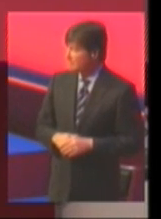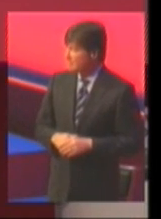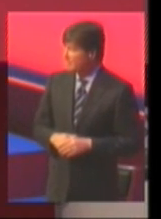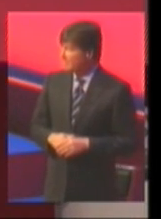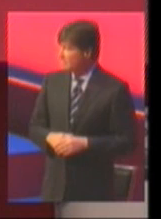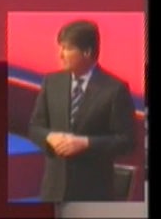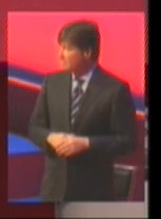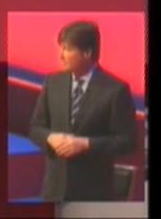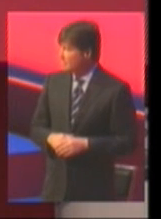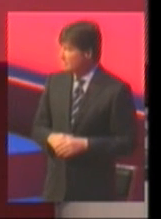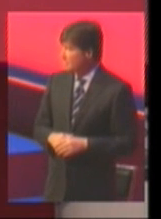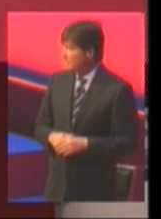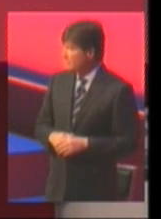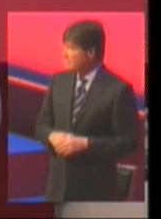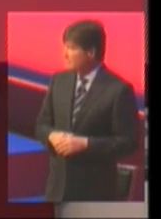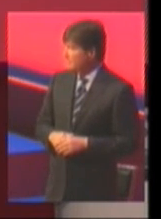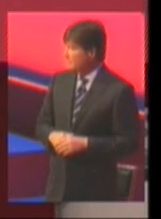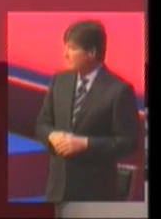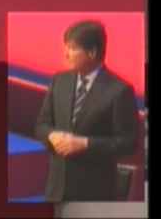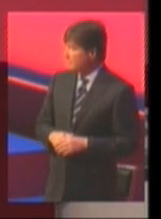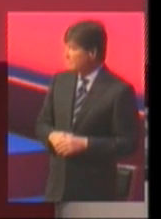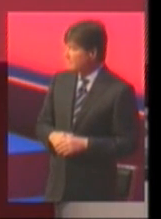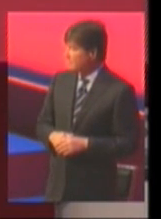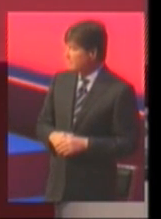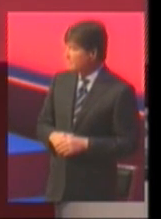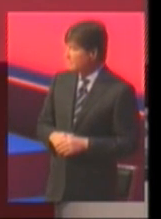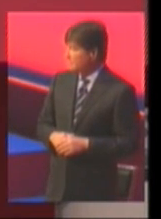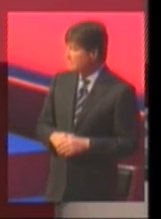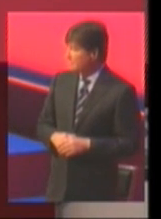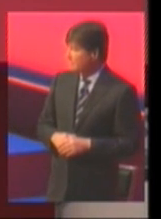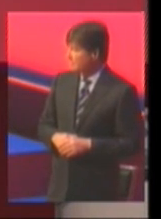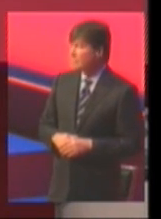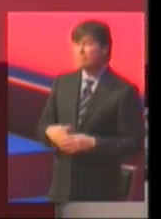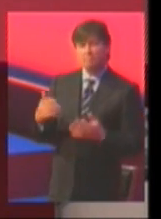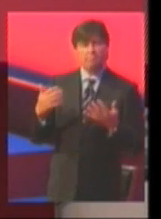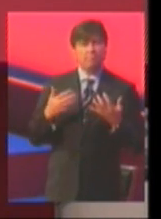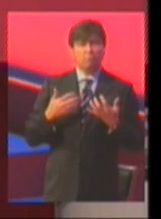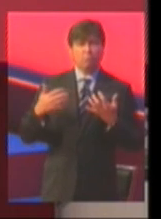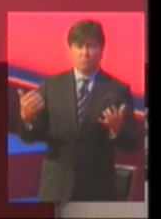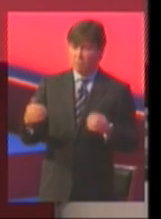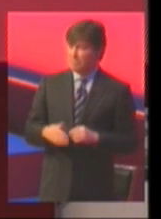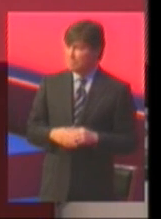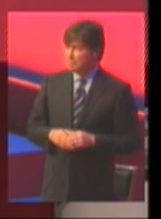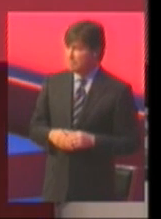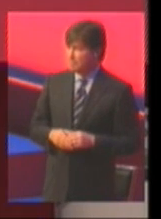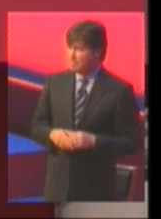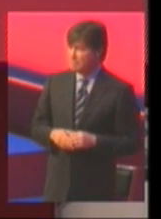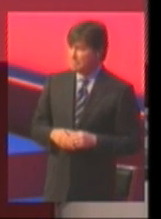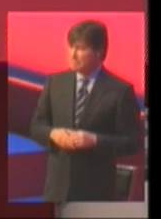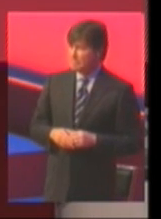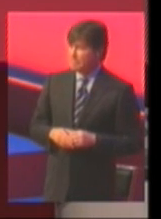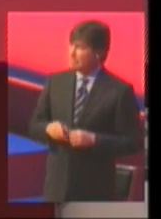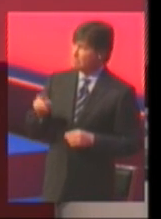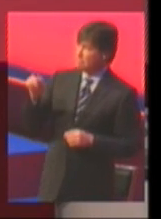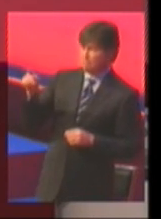Conference, there is also the world of difference between a political party that sees the Department